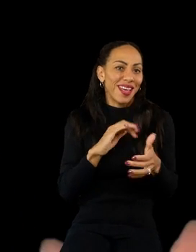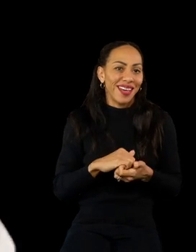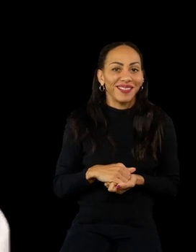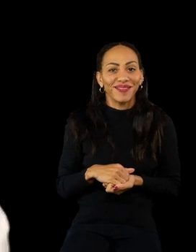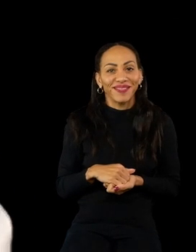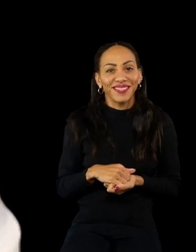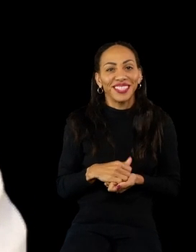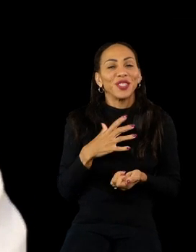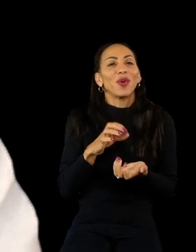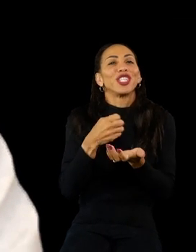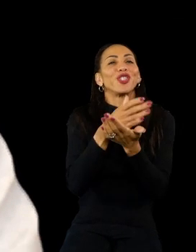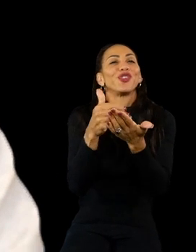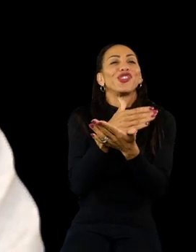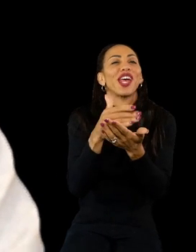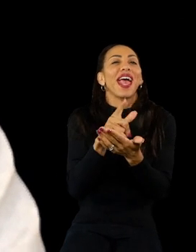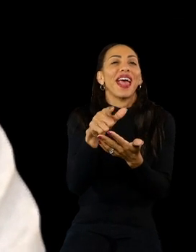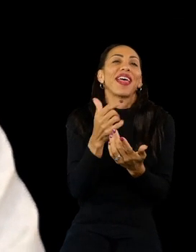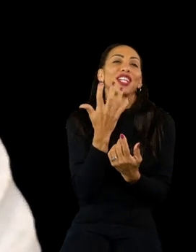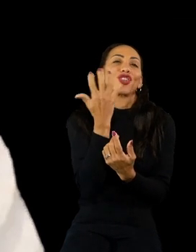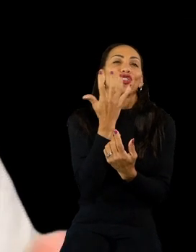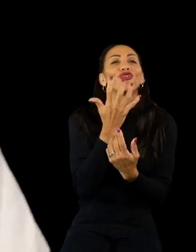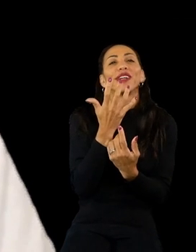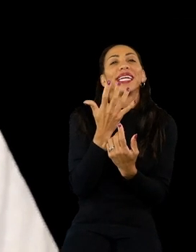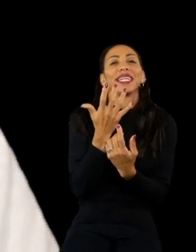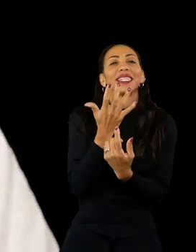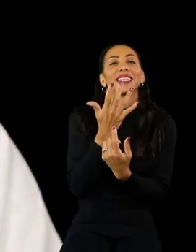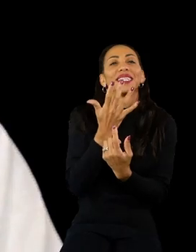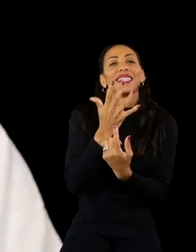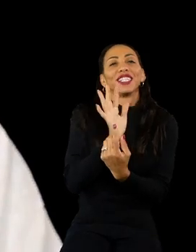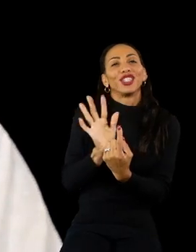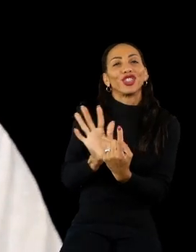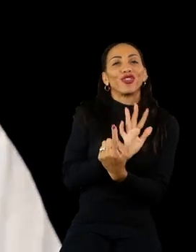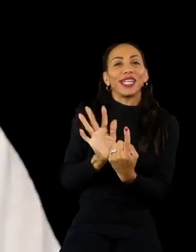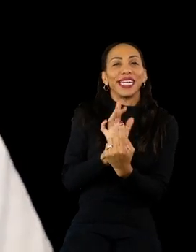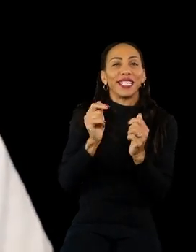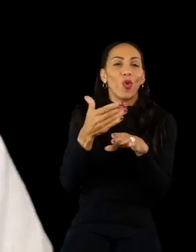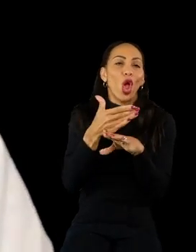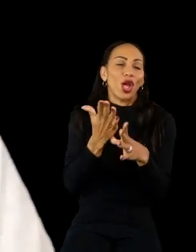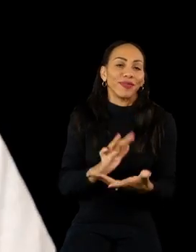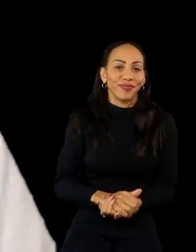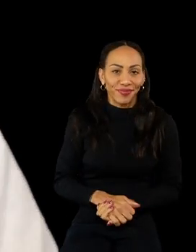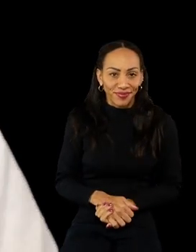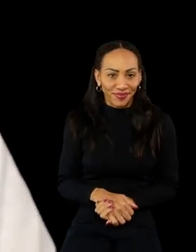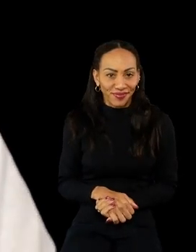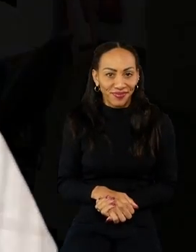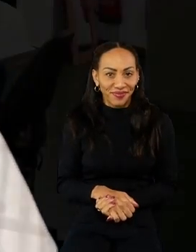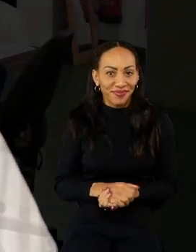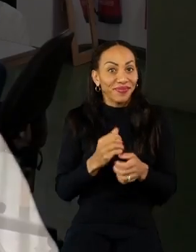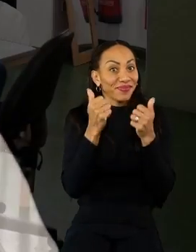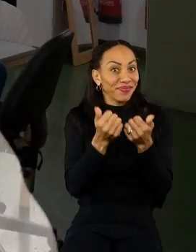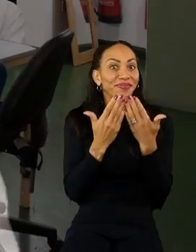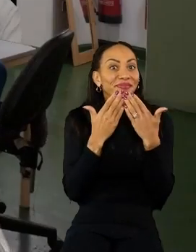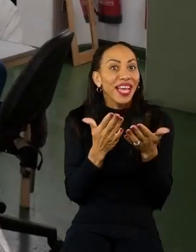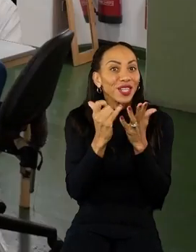it secondhand, as it were. So I think that's all I was going to say. I just wanted to share that bit of green screen